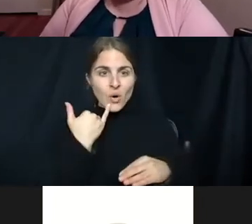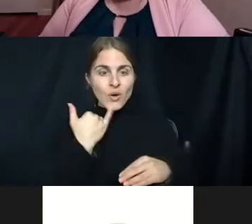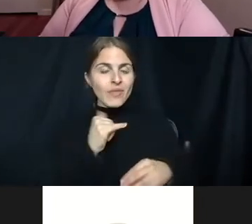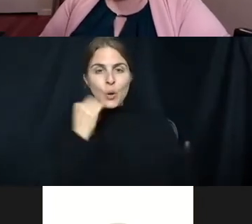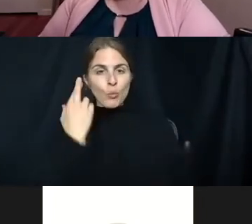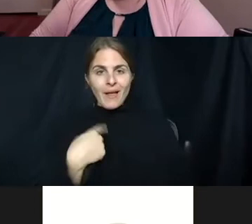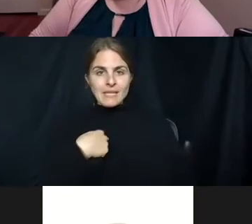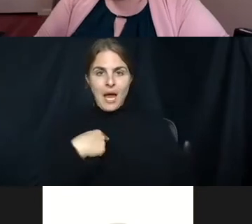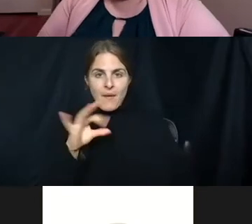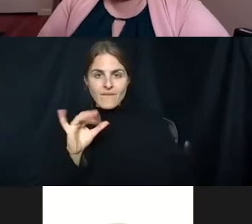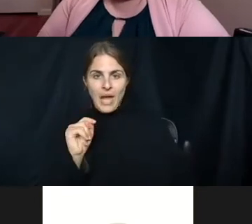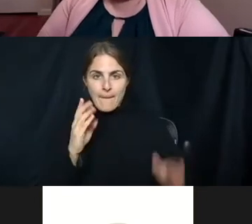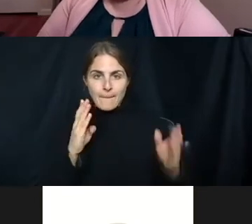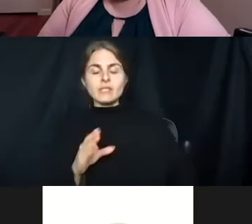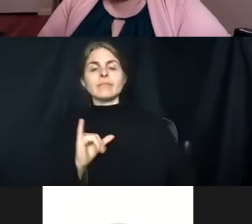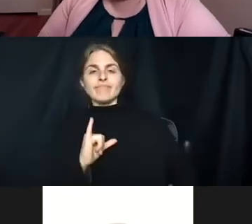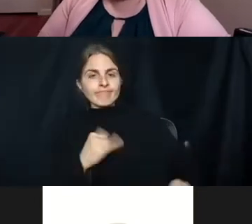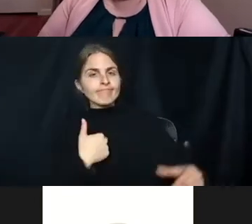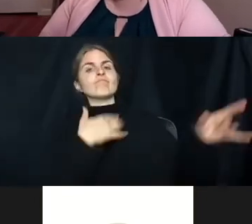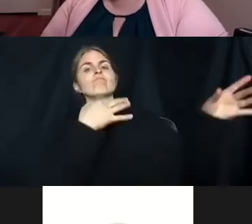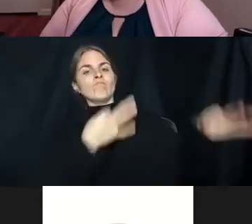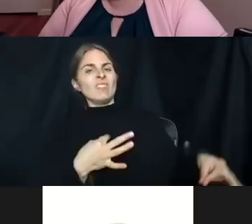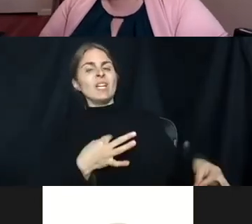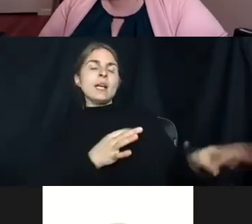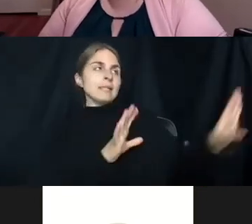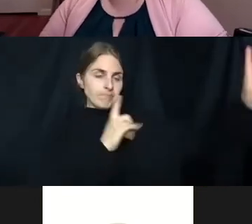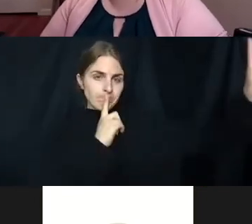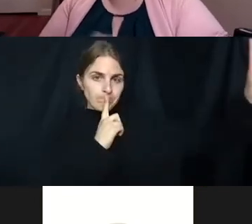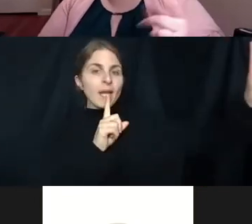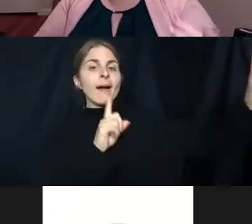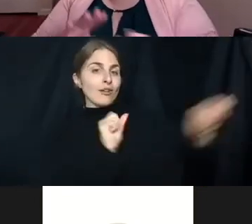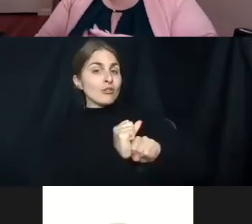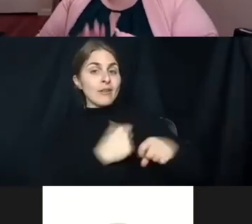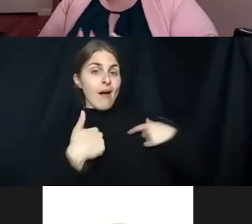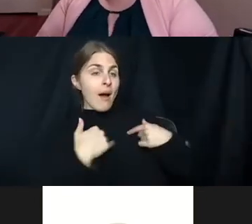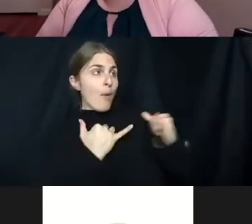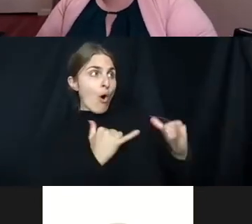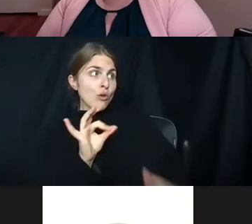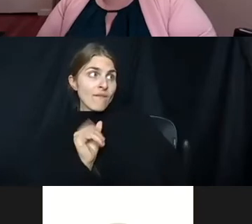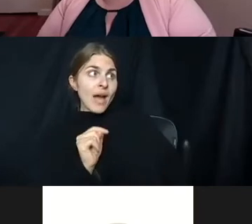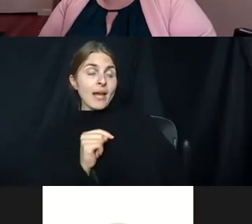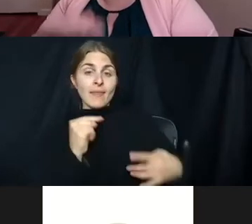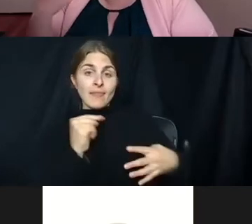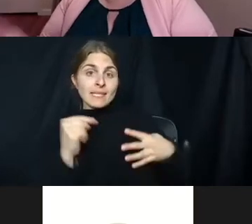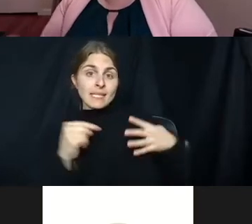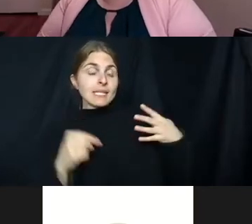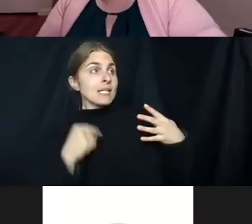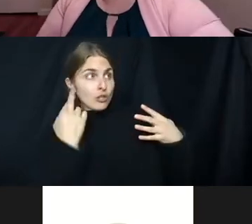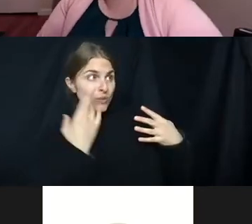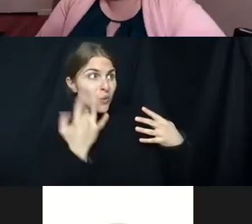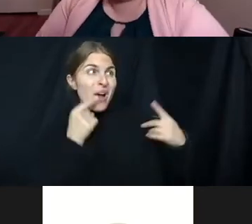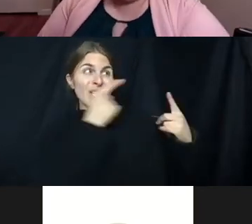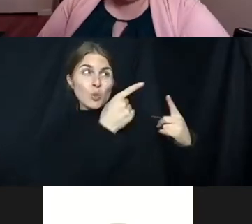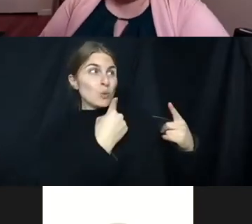person, then it's really important that I name in that moment, well, actually I'm also fat and X, Y, and Z is why this is